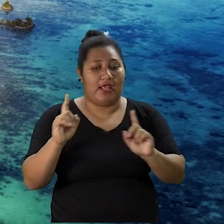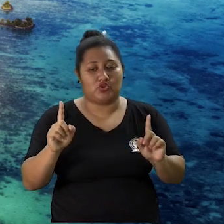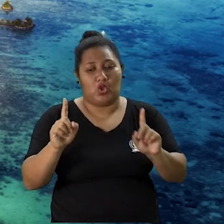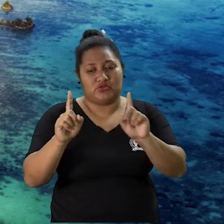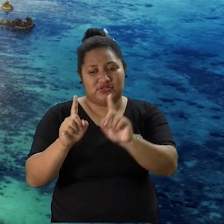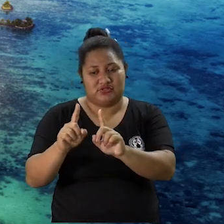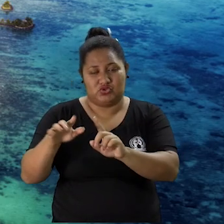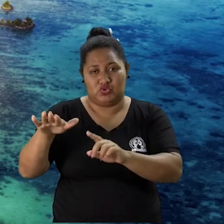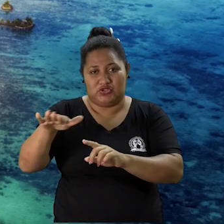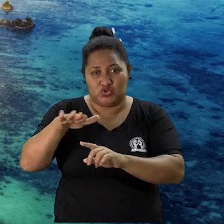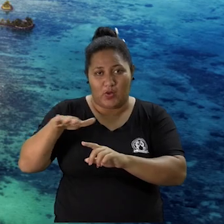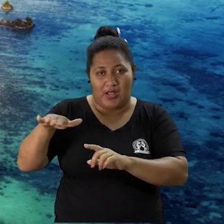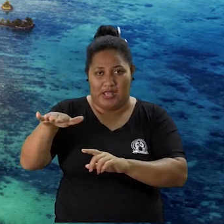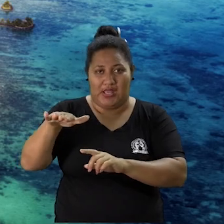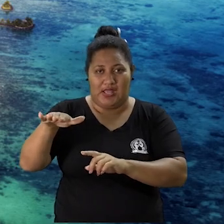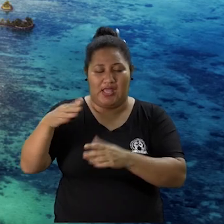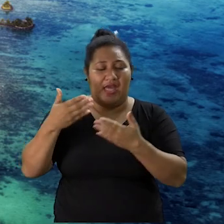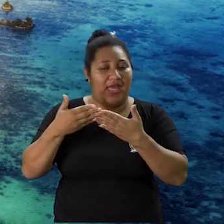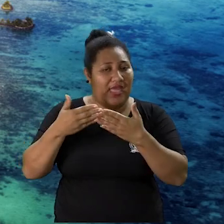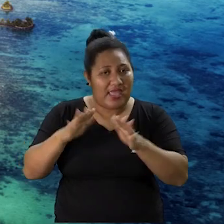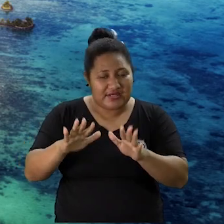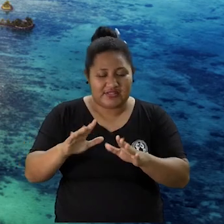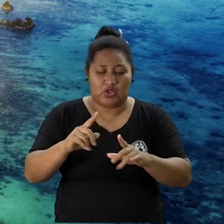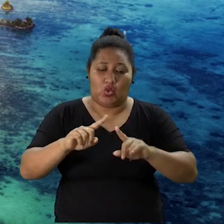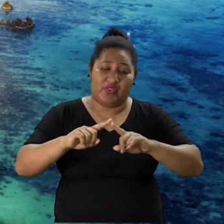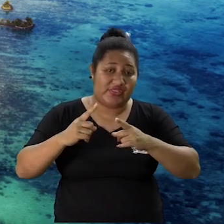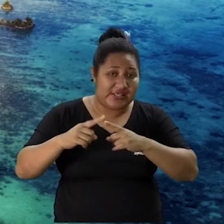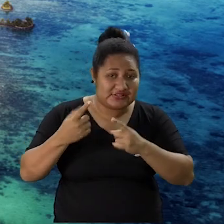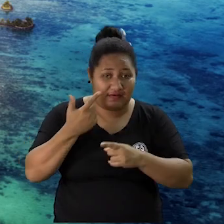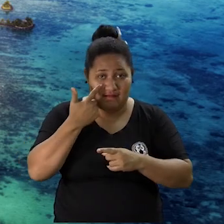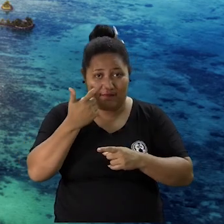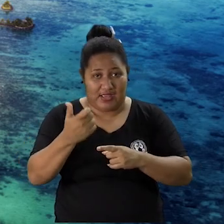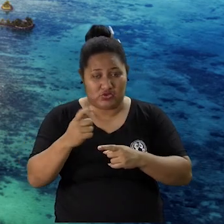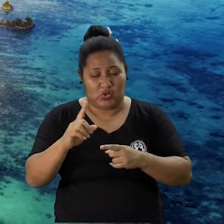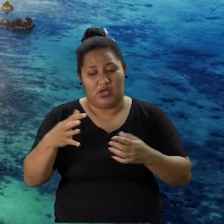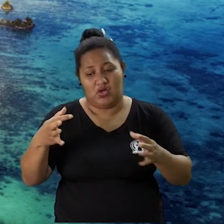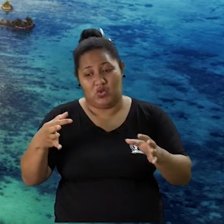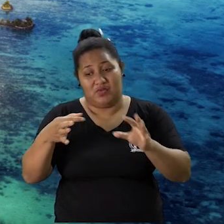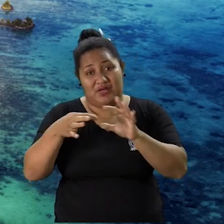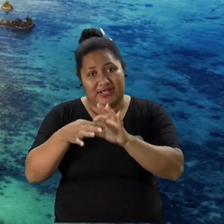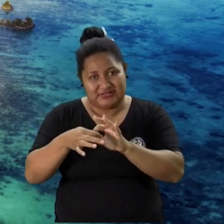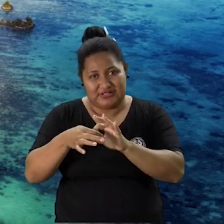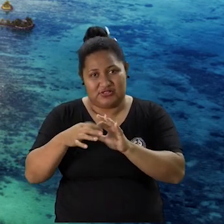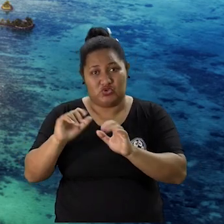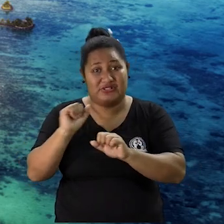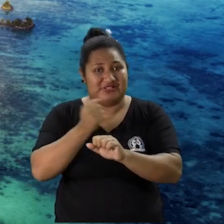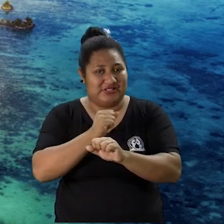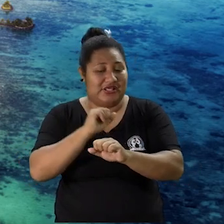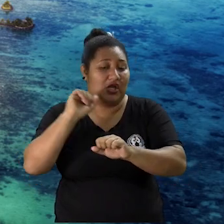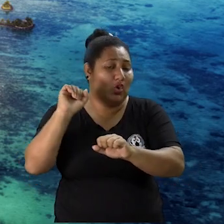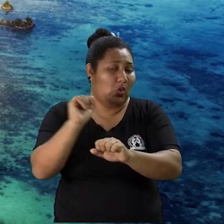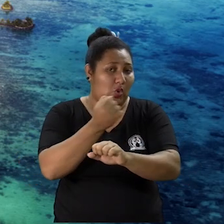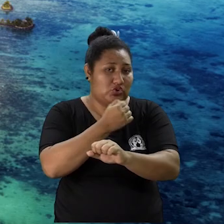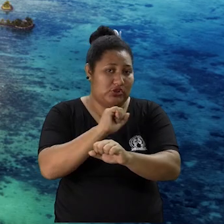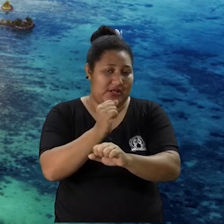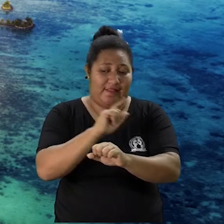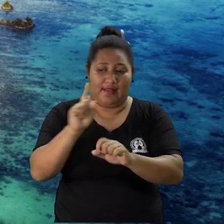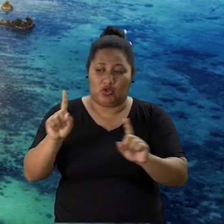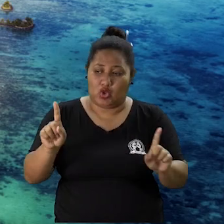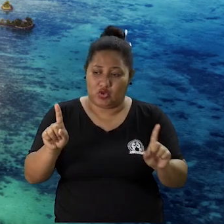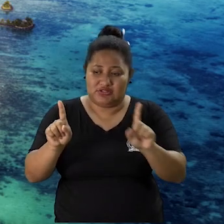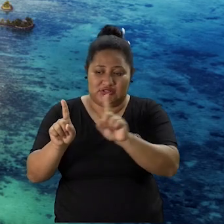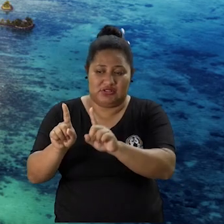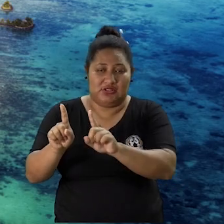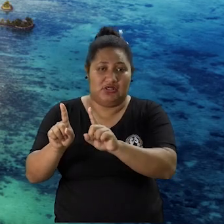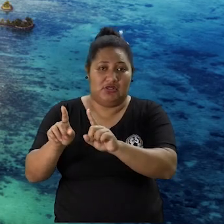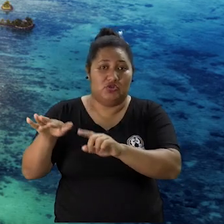shore. Anything or things that are found or related to the sea and ocean that are close to the shore. O